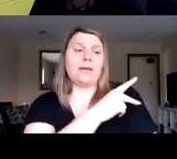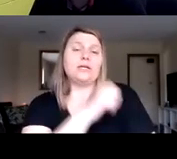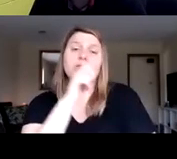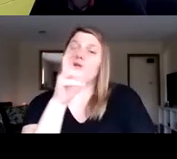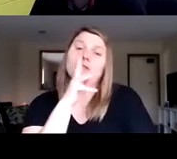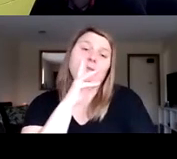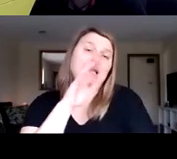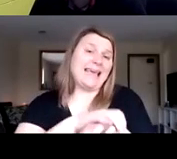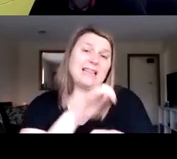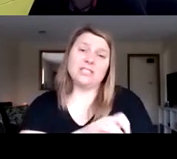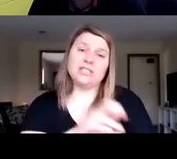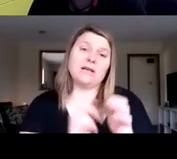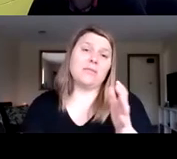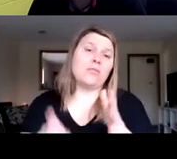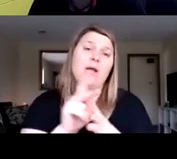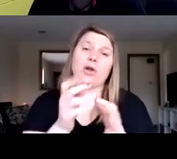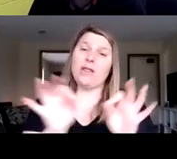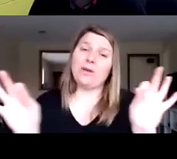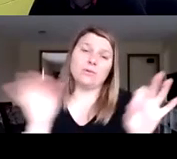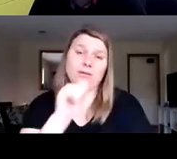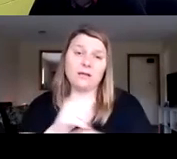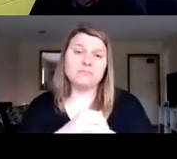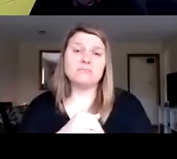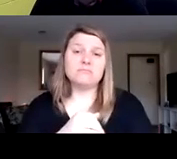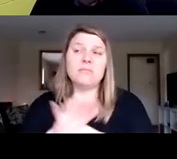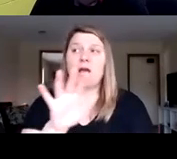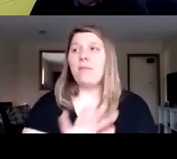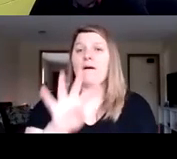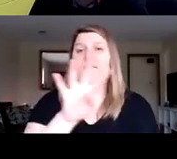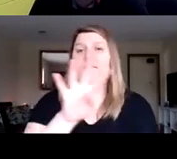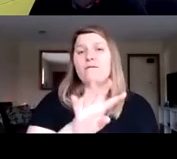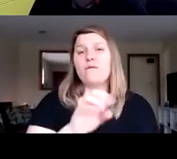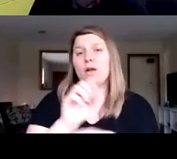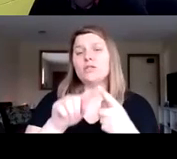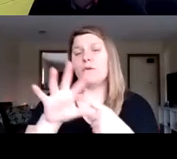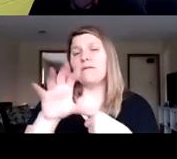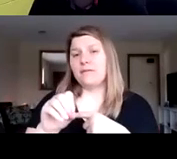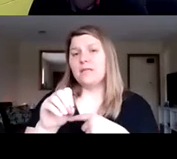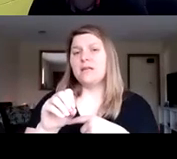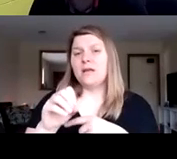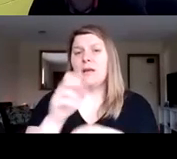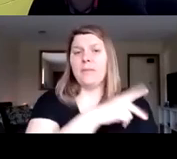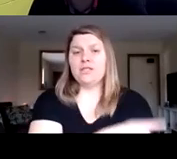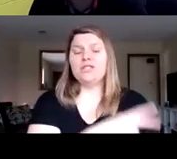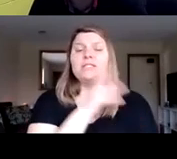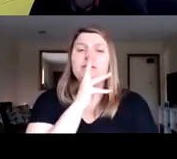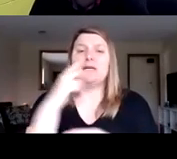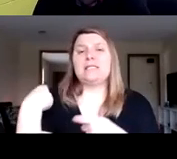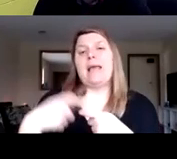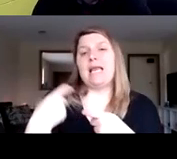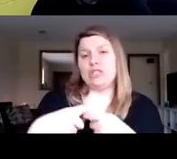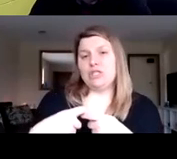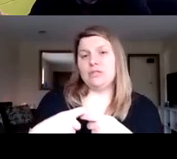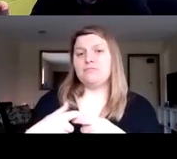English as a primary language. About 40 to 50% of my patients speak Spanish, for which I